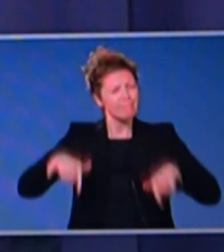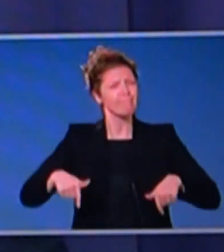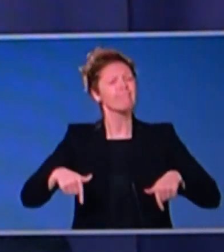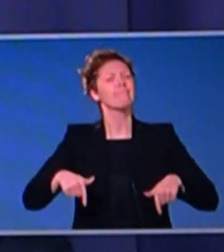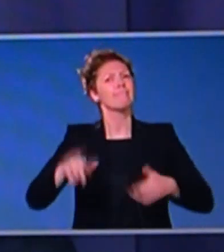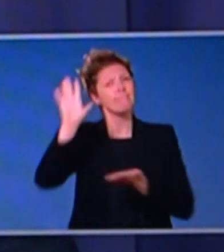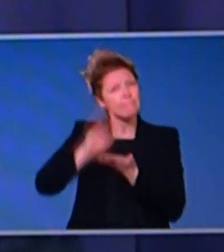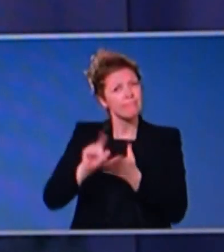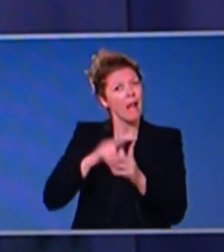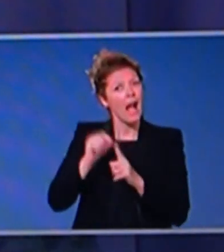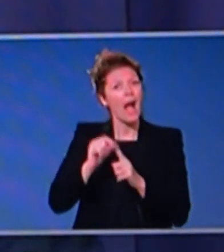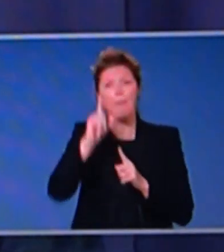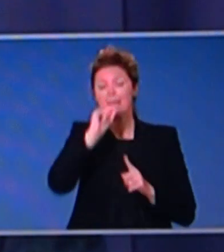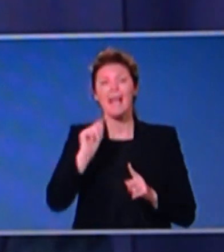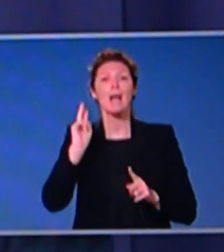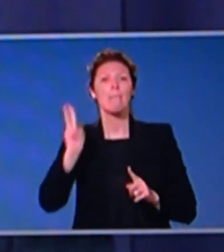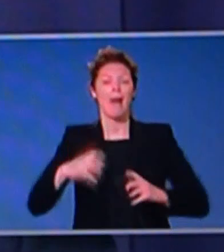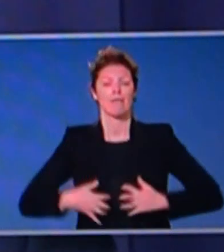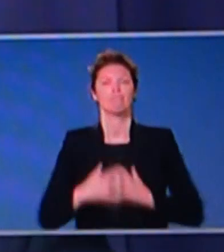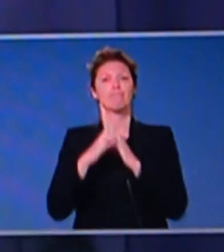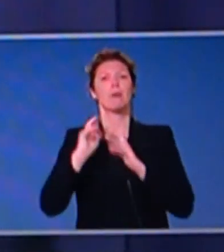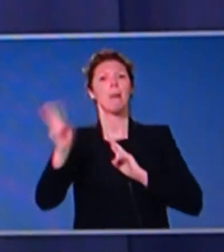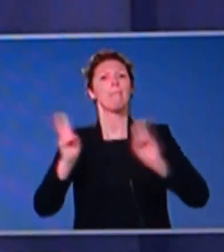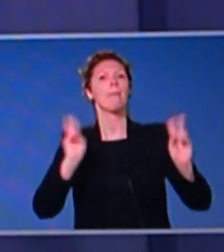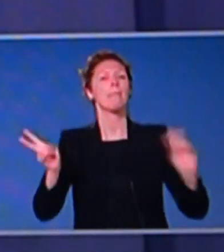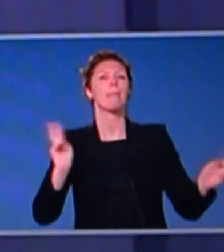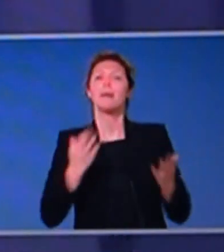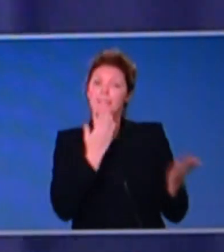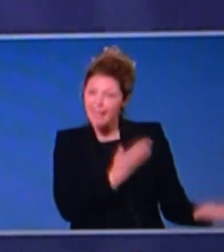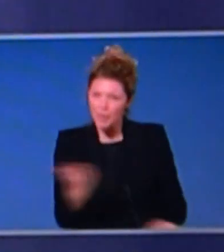and the sooner we can get Australia back to where we want it to be, we will achieve that together. Thank you all very much.